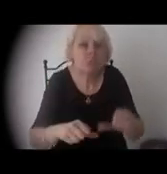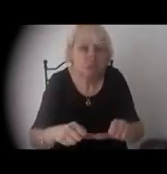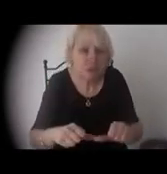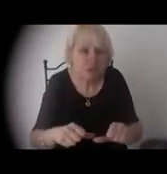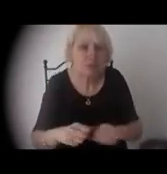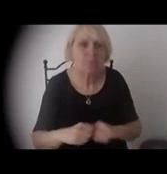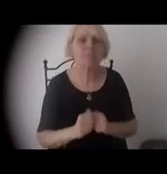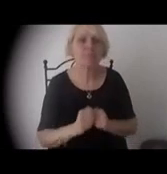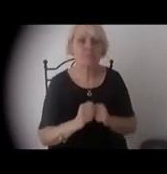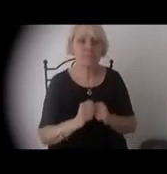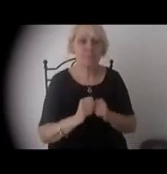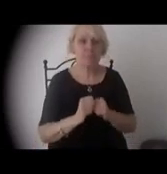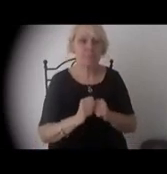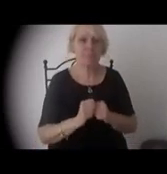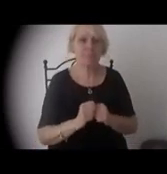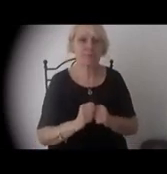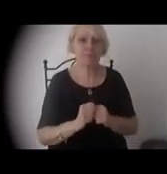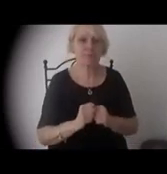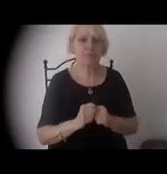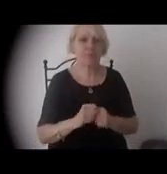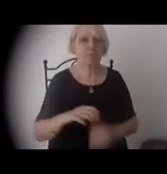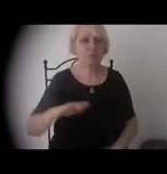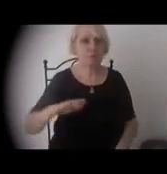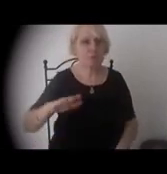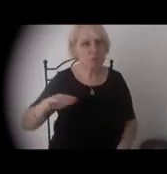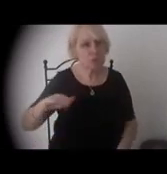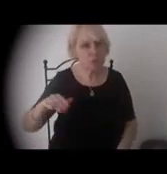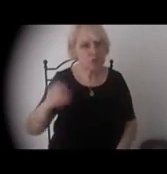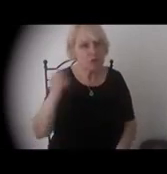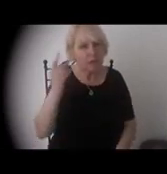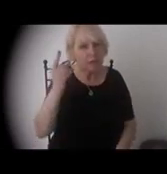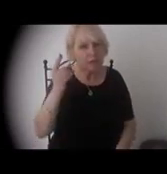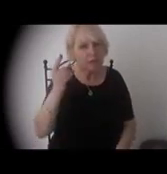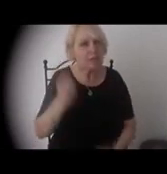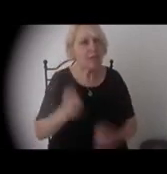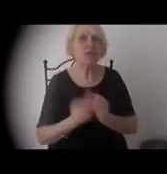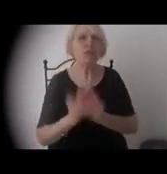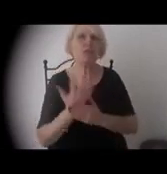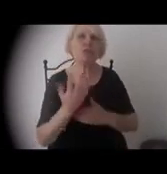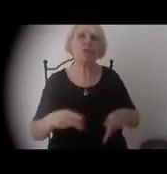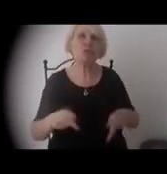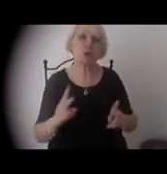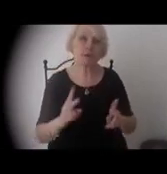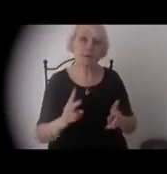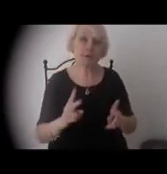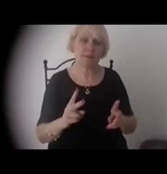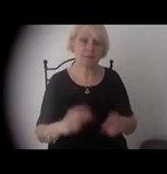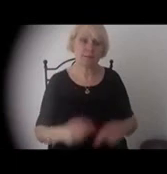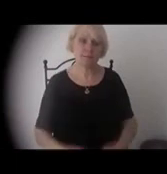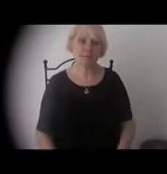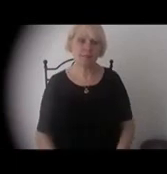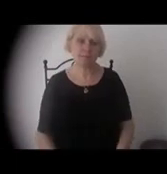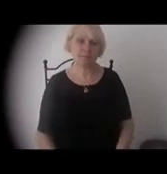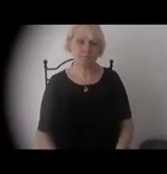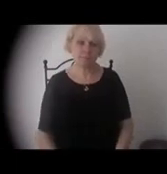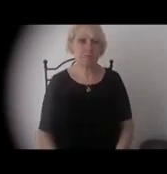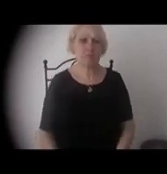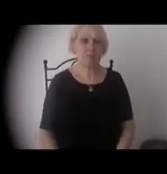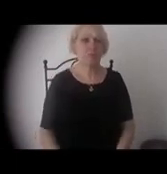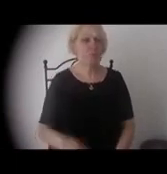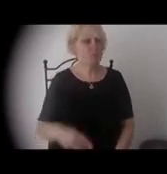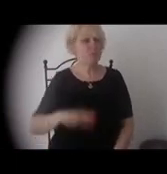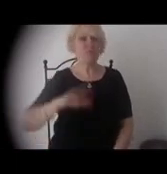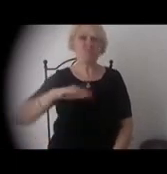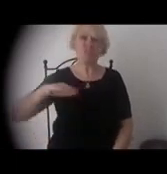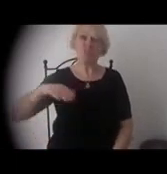But children got to get used to that. We found actually that children were quite resilient coming back